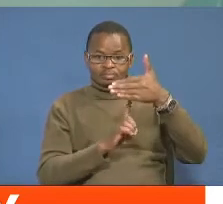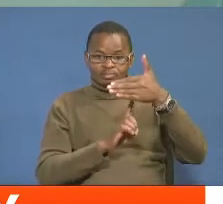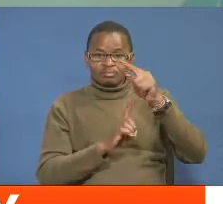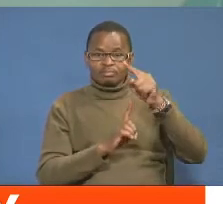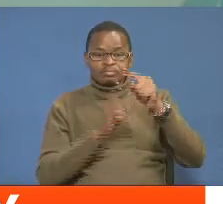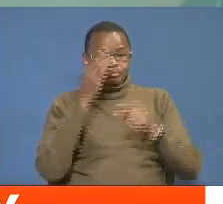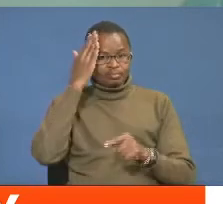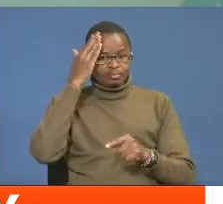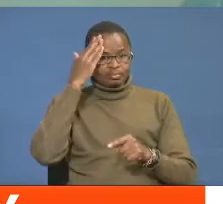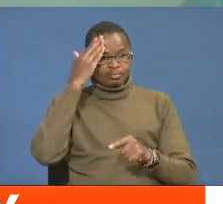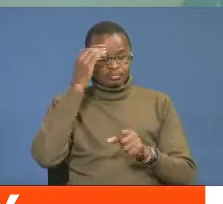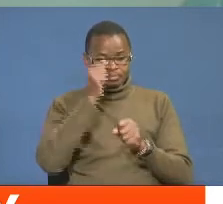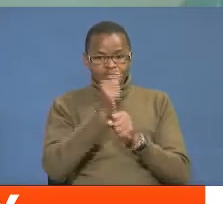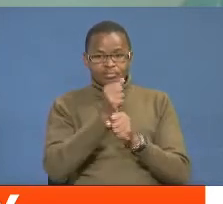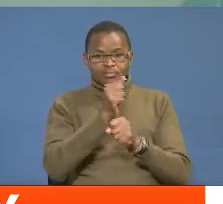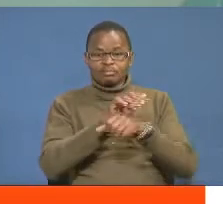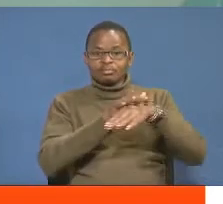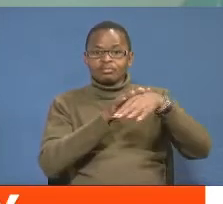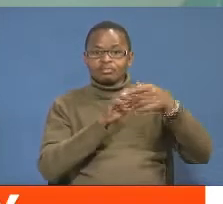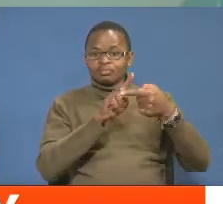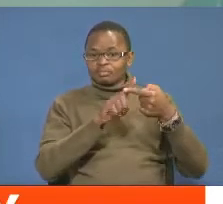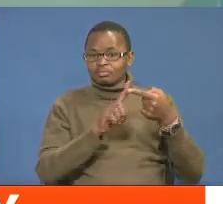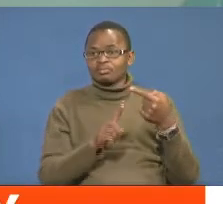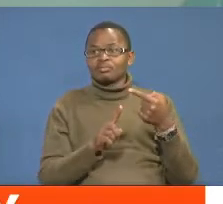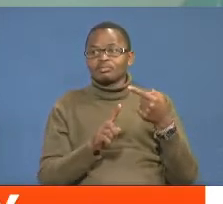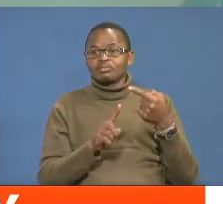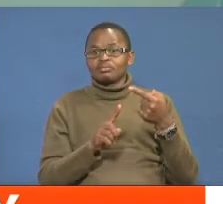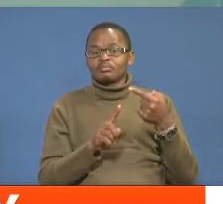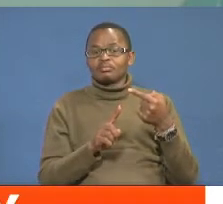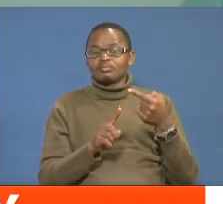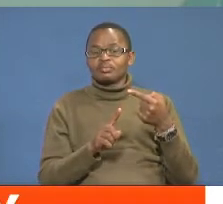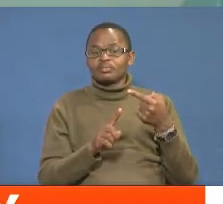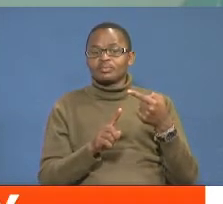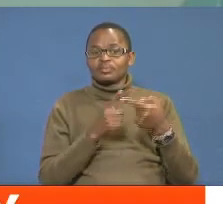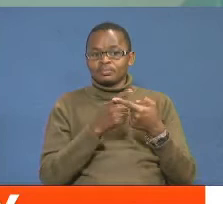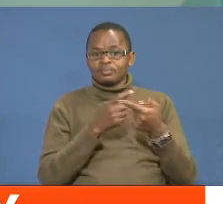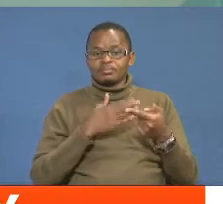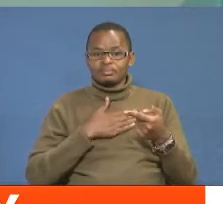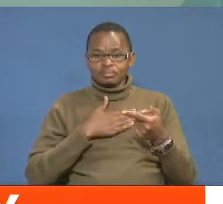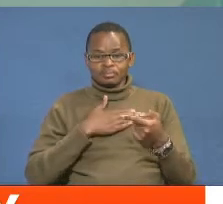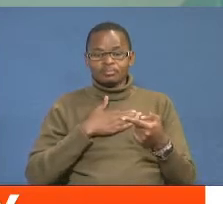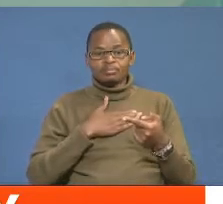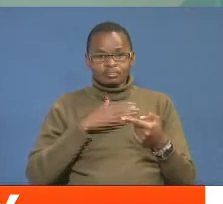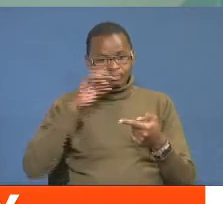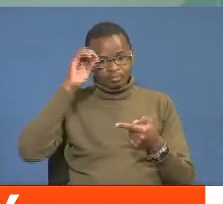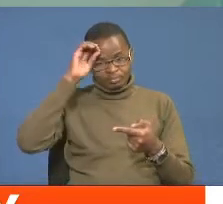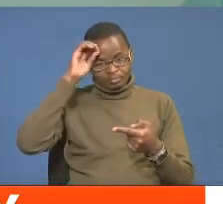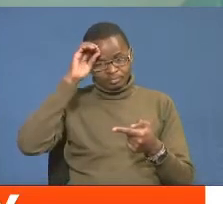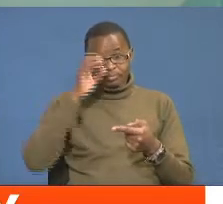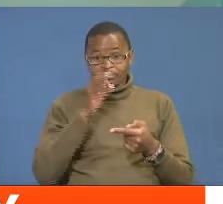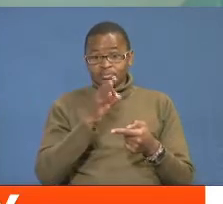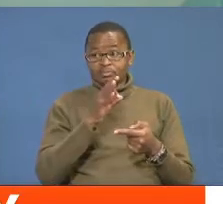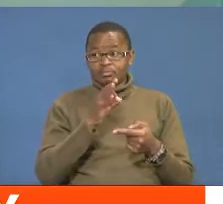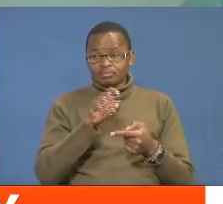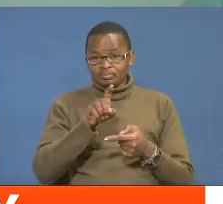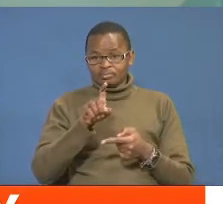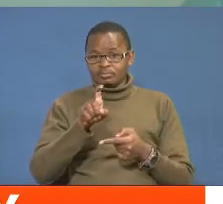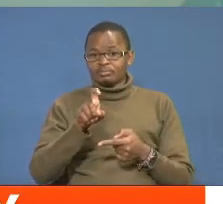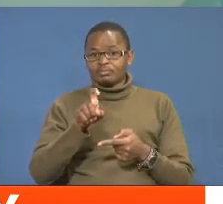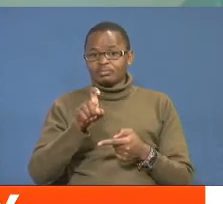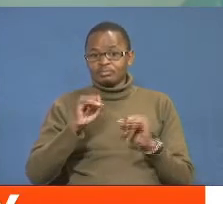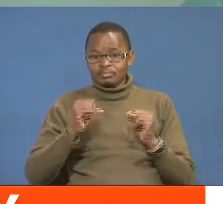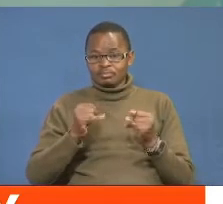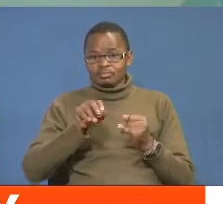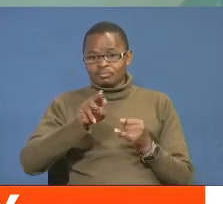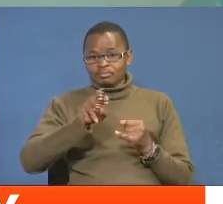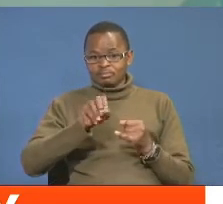Health to make a call on that. But, you know, from my own point of view, you know, if the